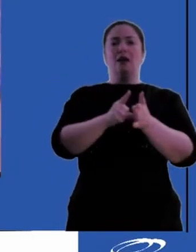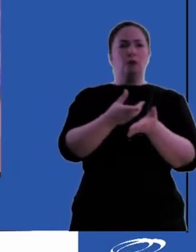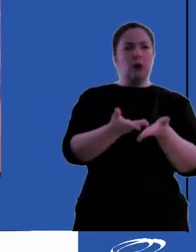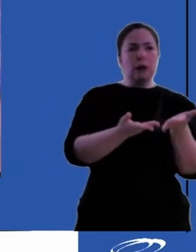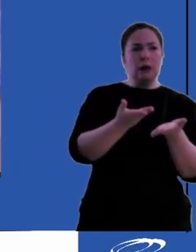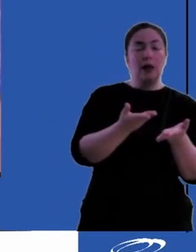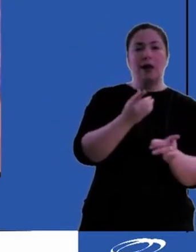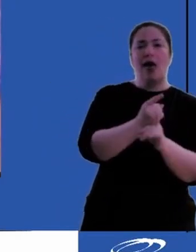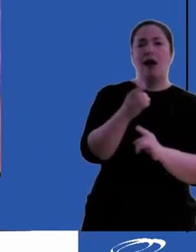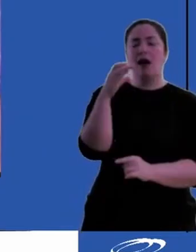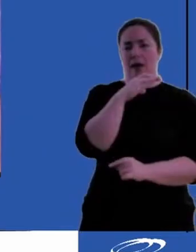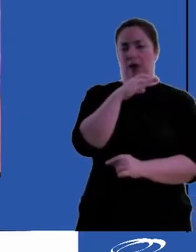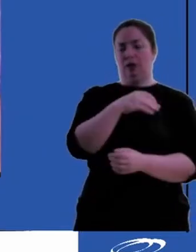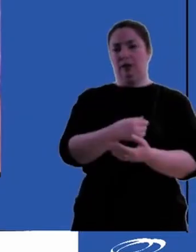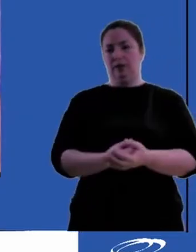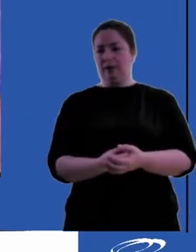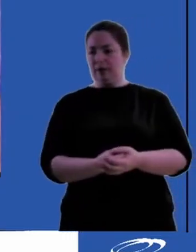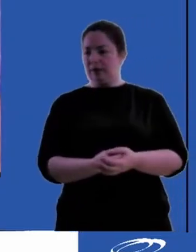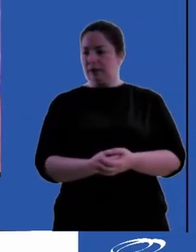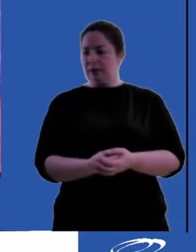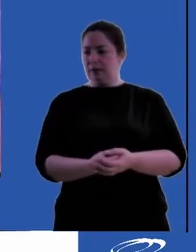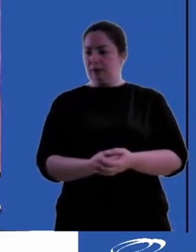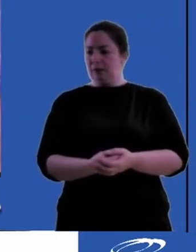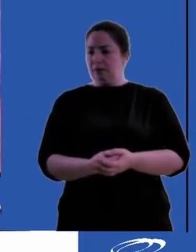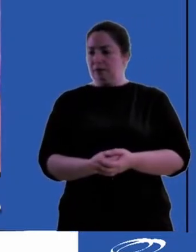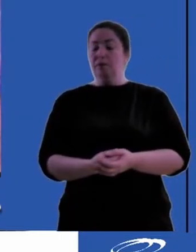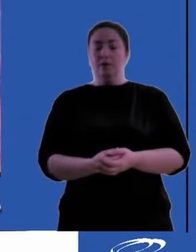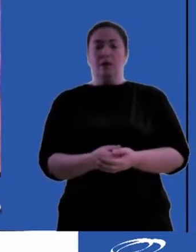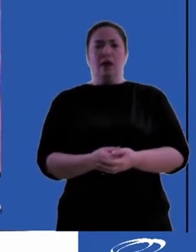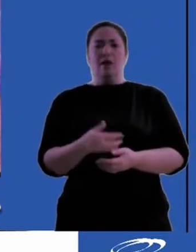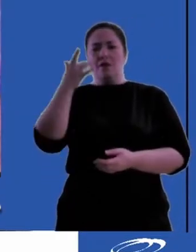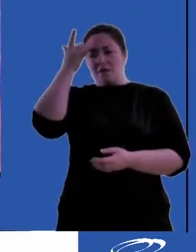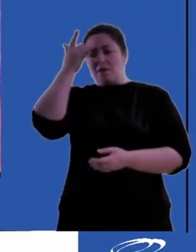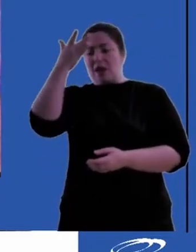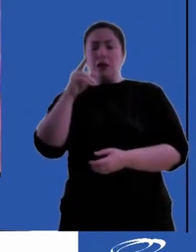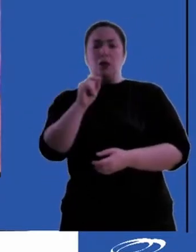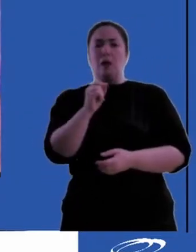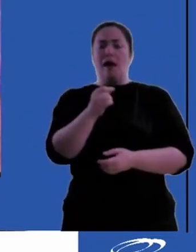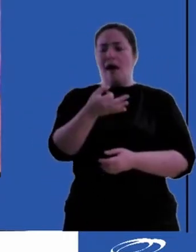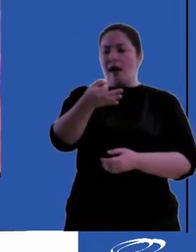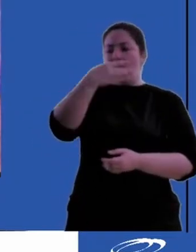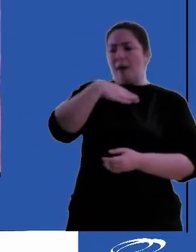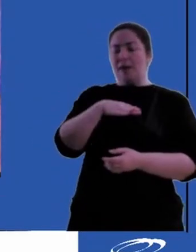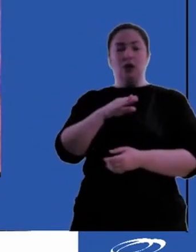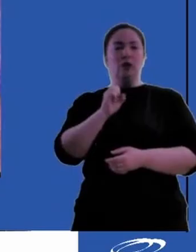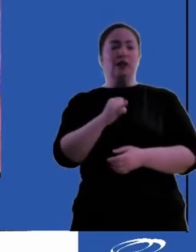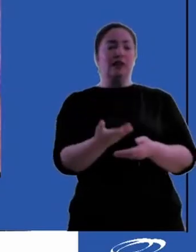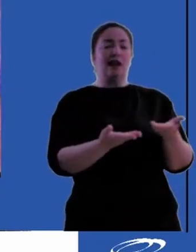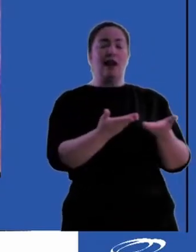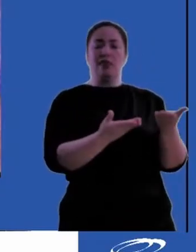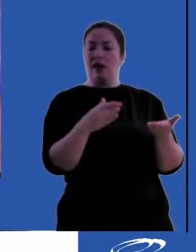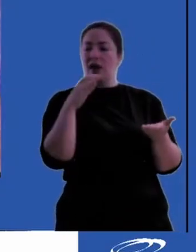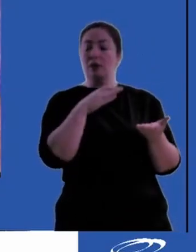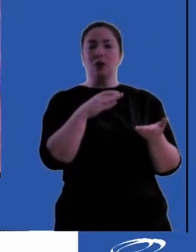we understand about the host immune response, I think, is very basic today, but we know that there are a lot of neutrophils, for